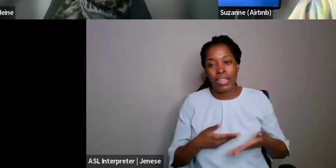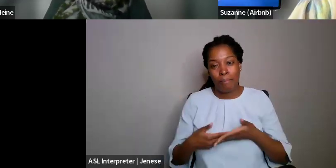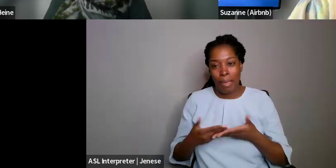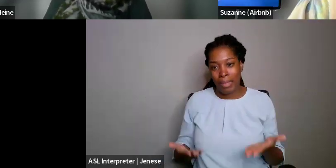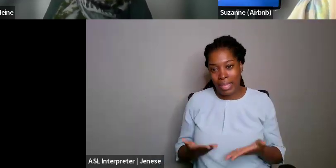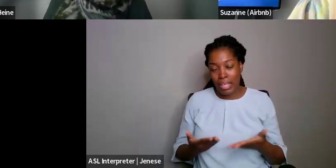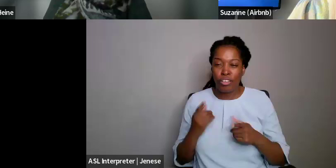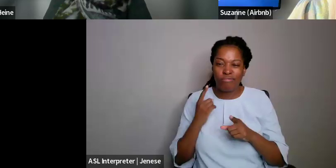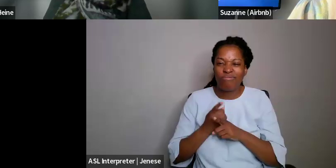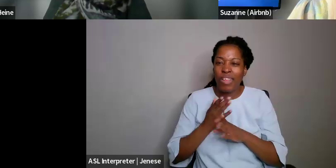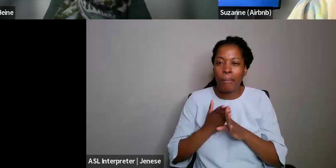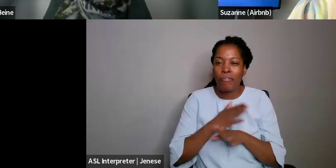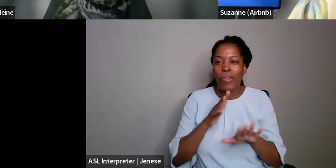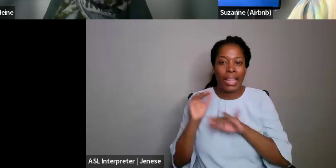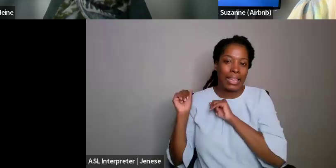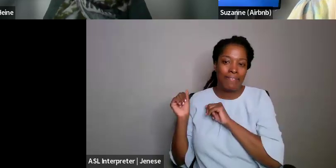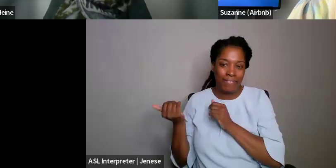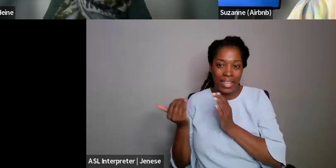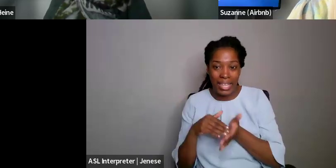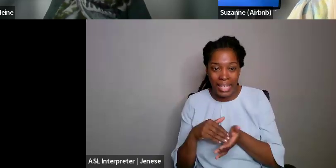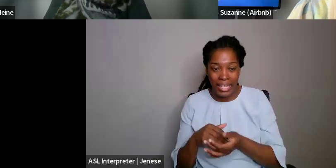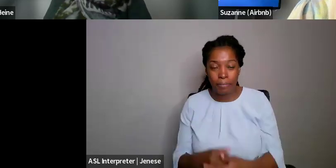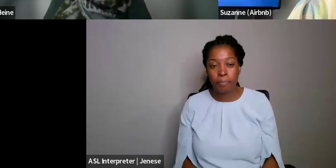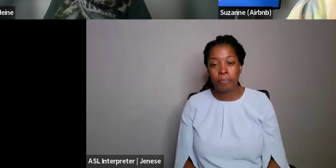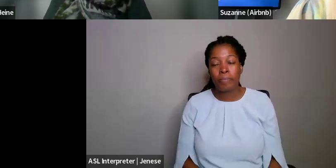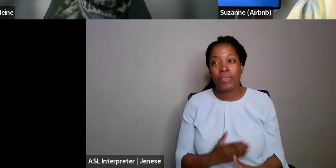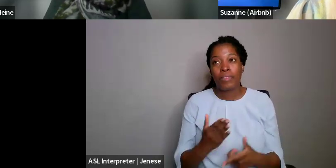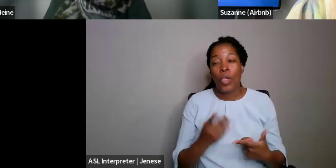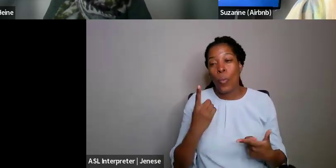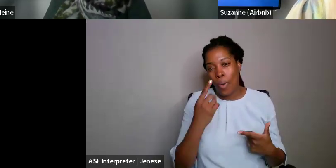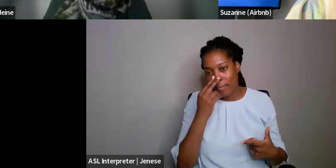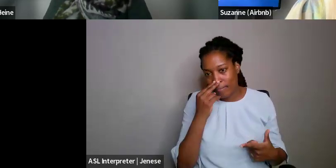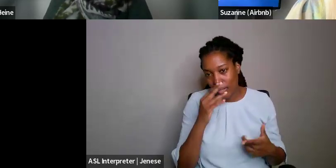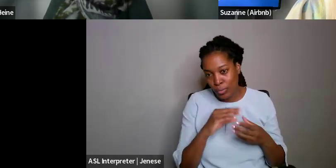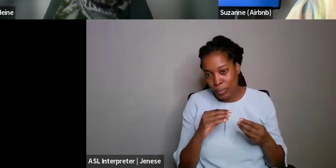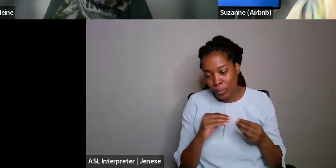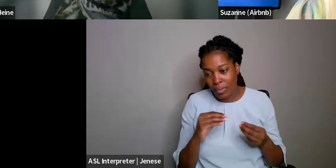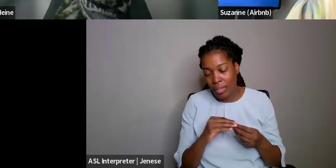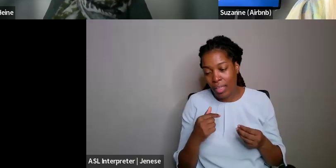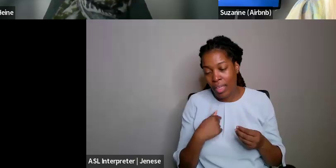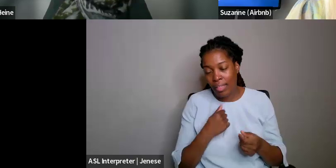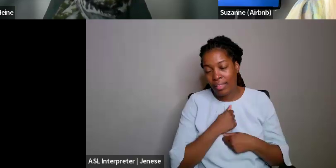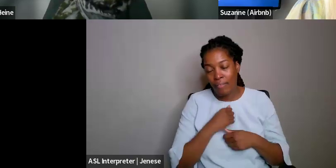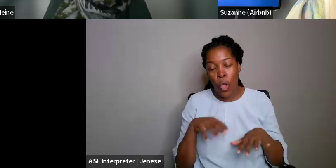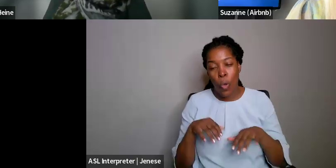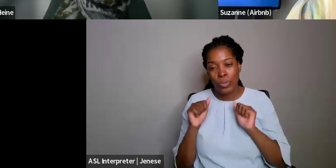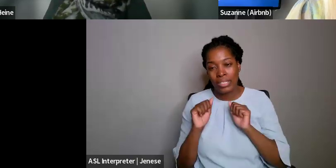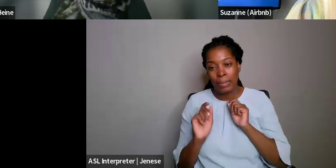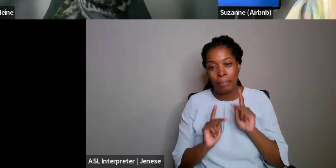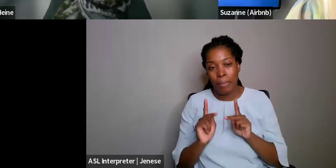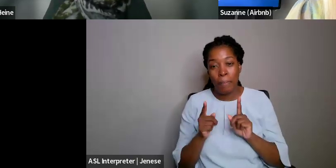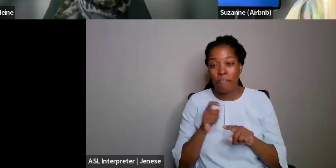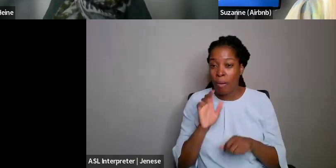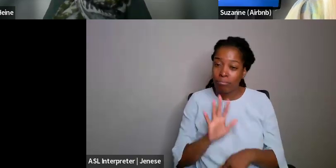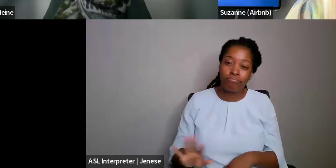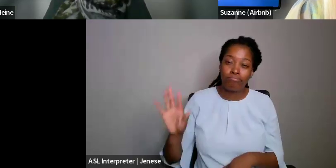just before they leave again. And then one funny story, I love hosting people from all over the